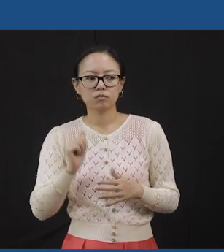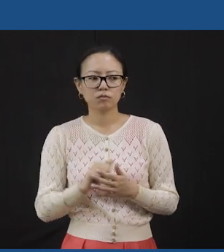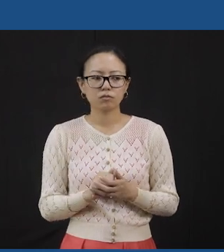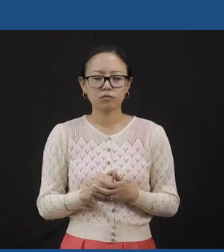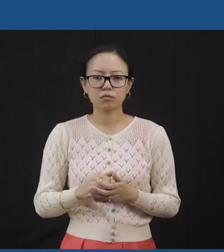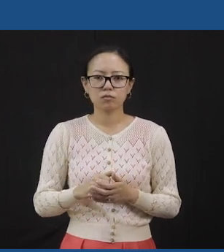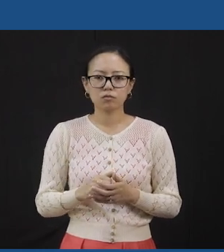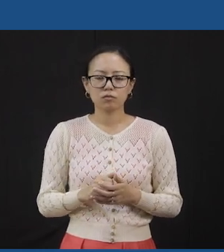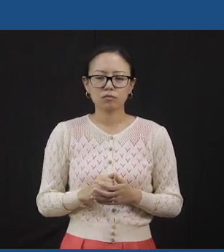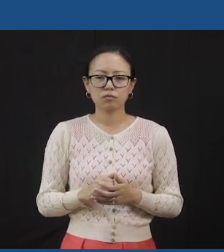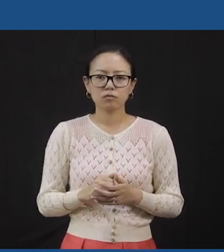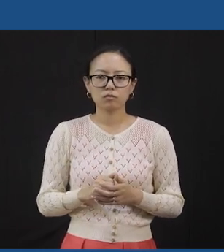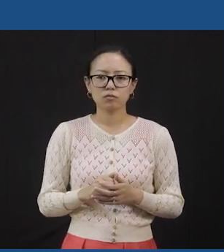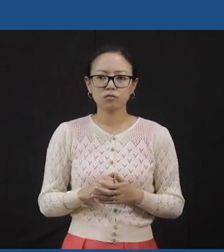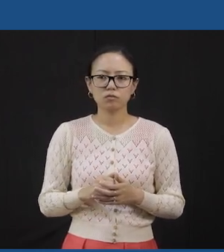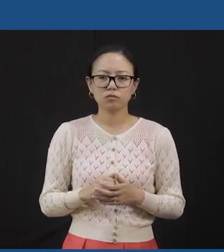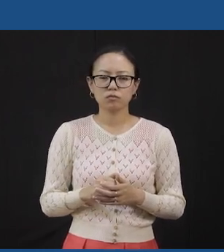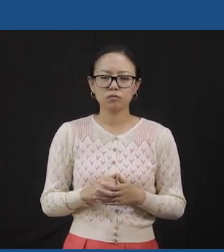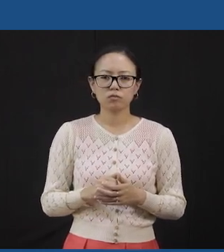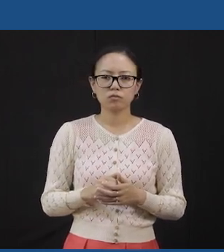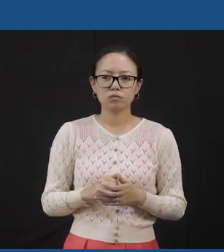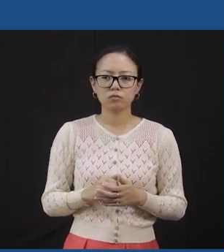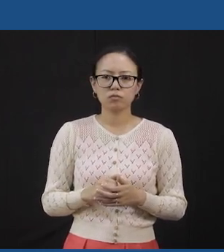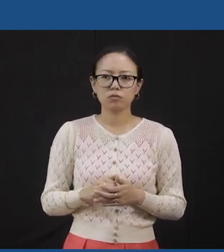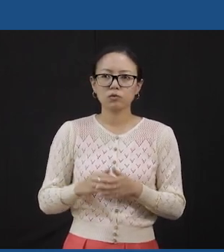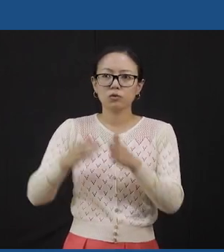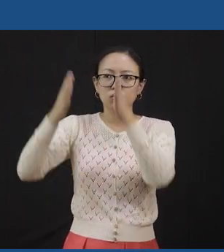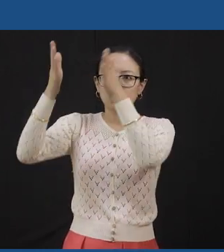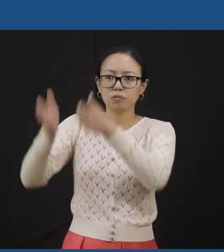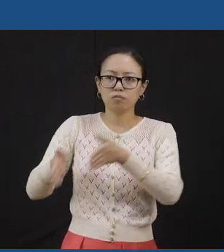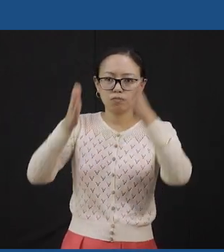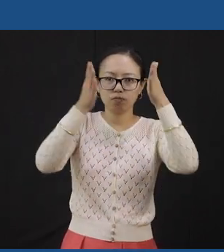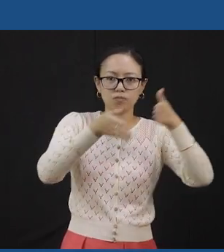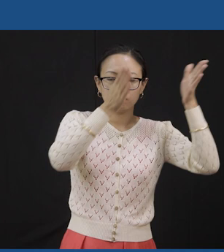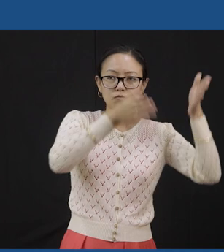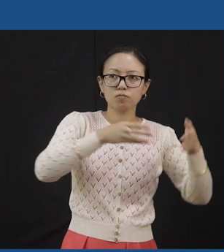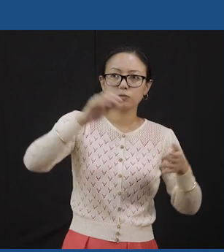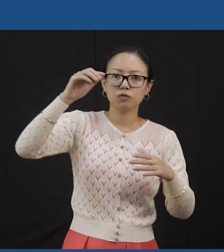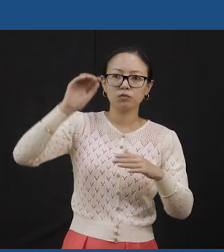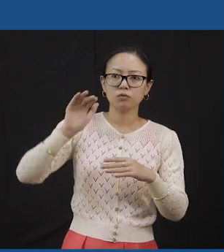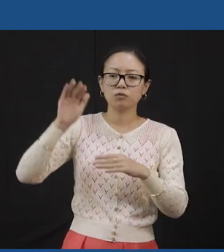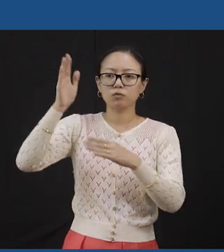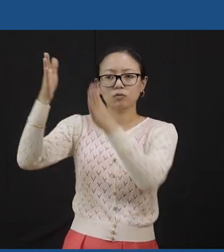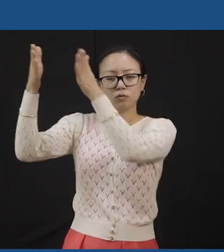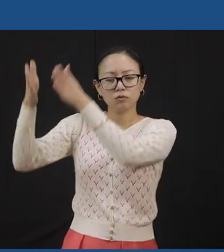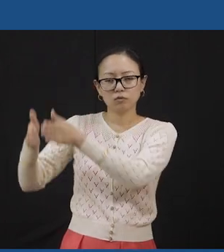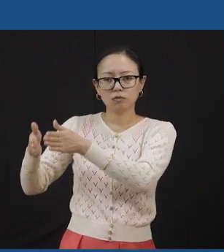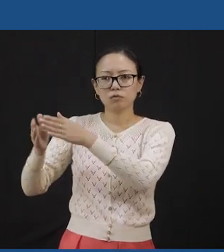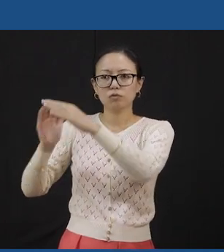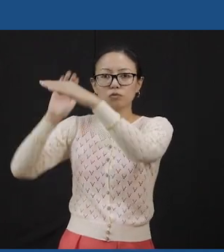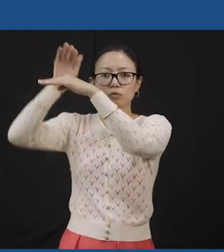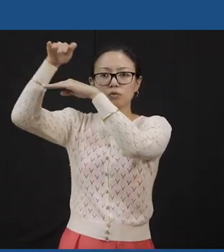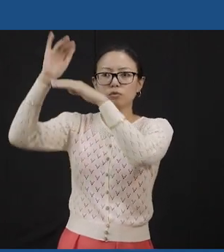6. Now in dense place, the bits are in white color.